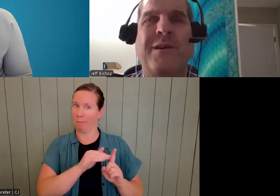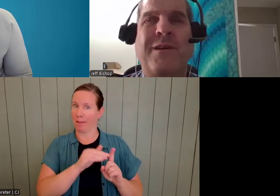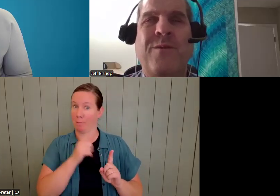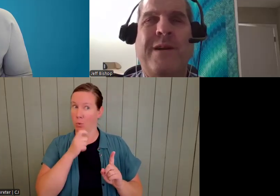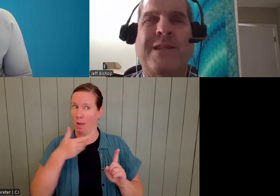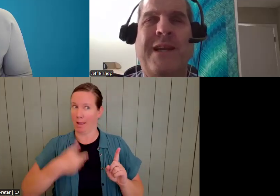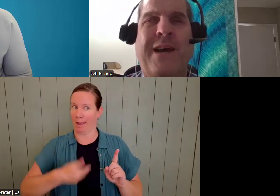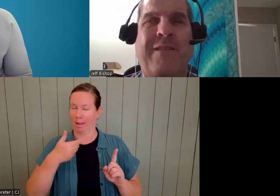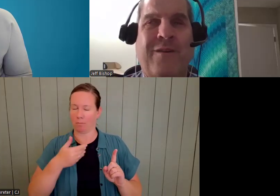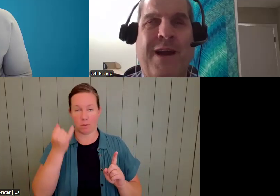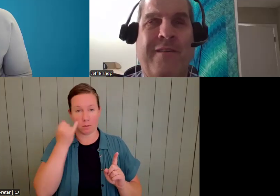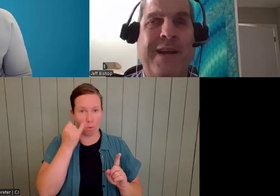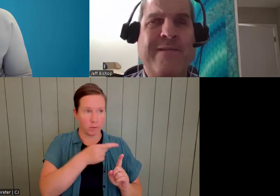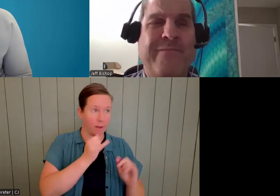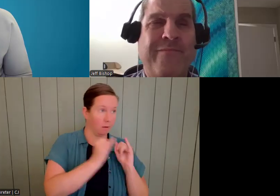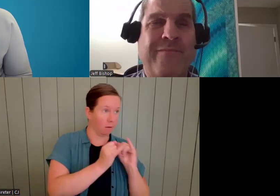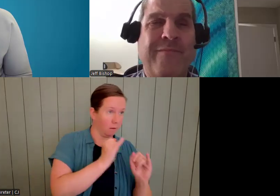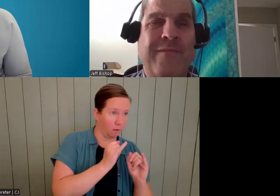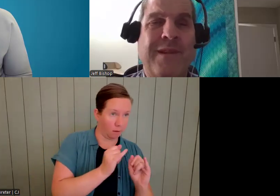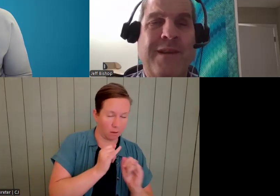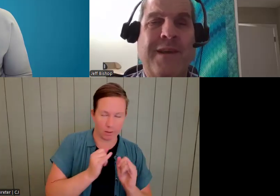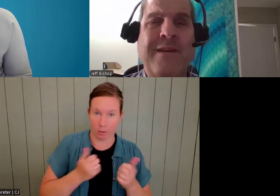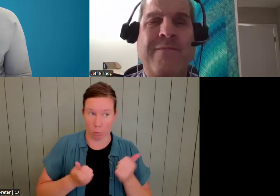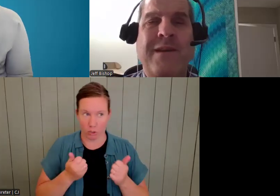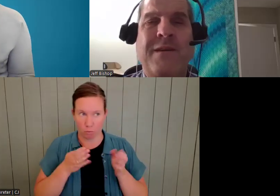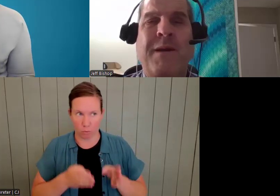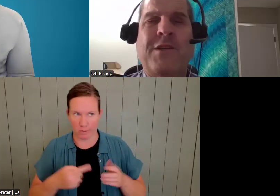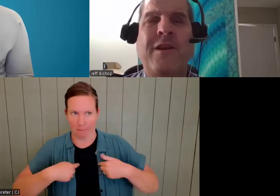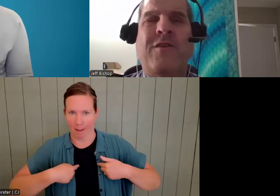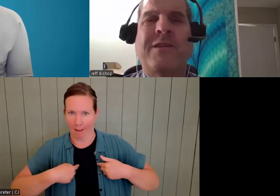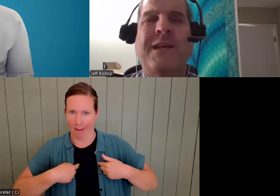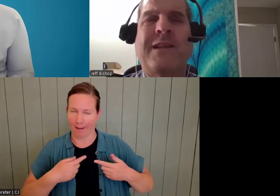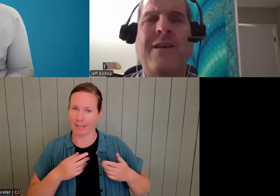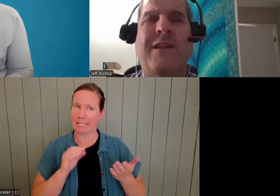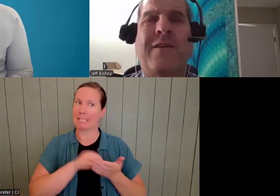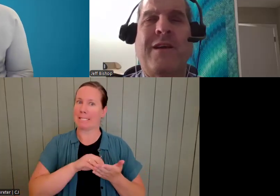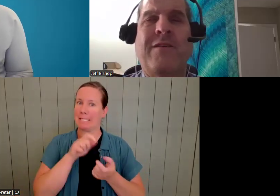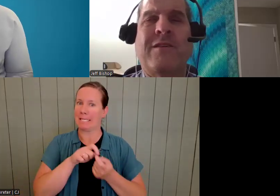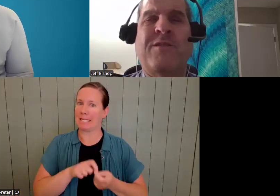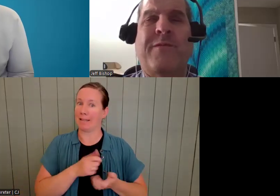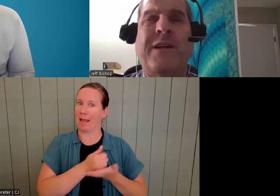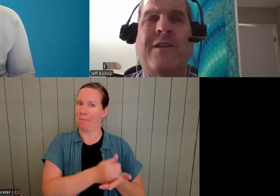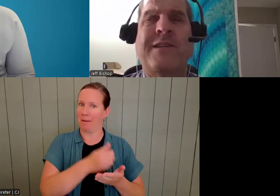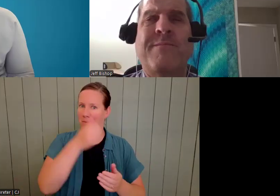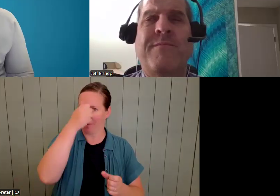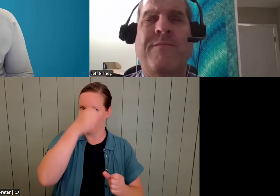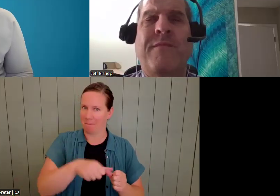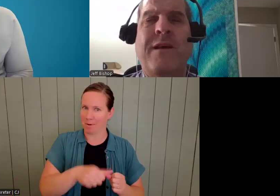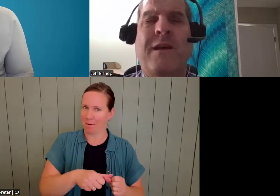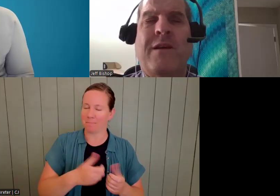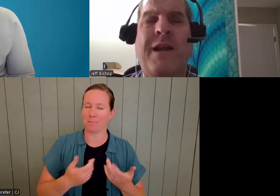people, you want to stand out in the crowd, right? Okay. Make sure you do send a thank you letter, though. It shows